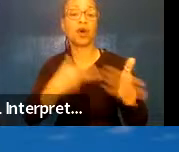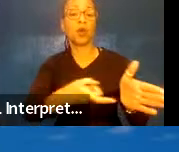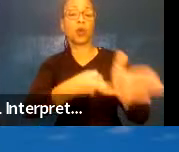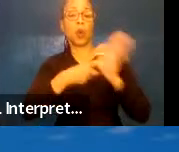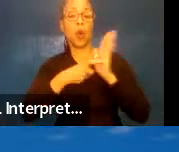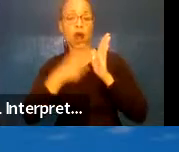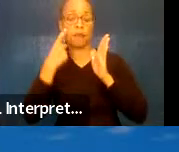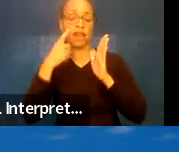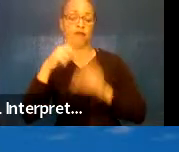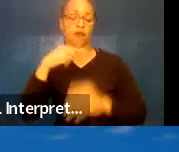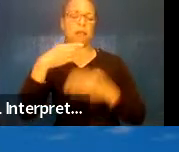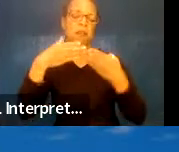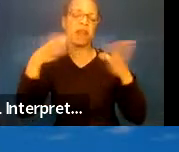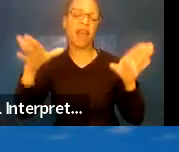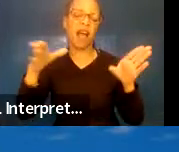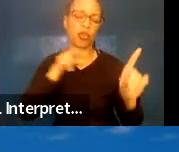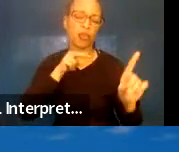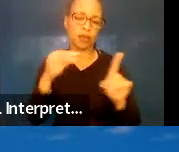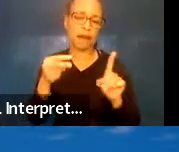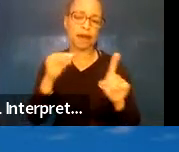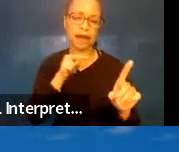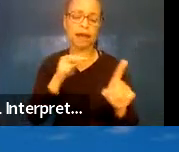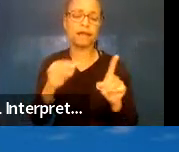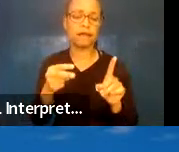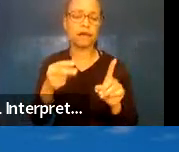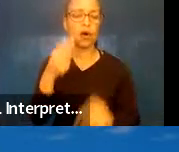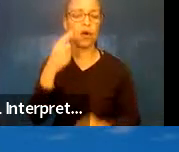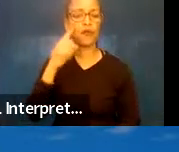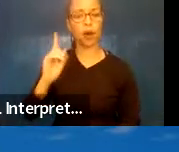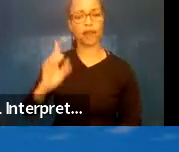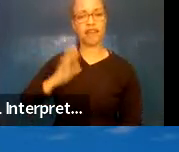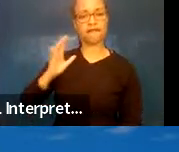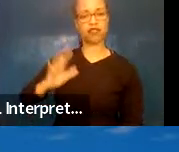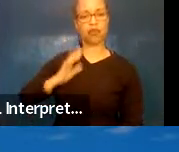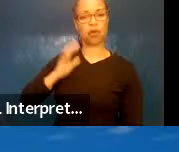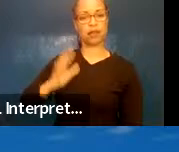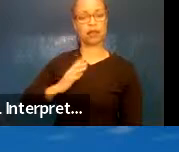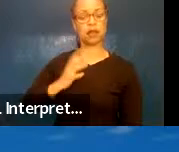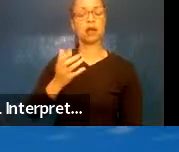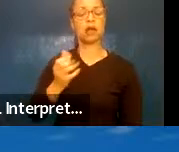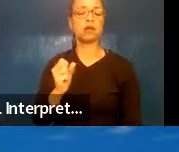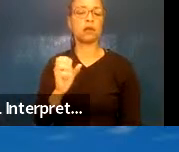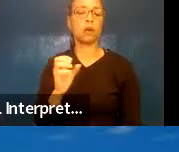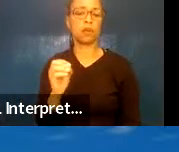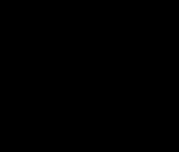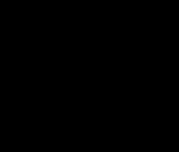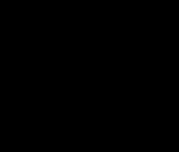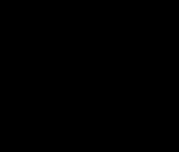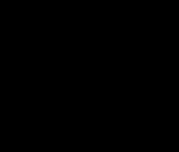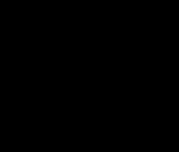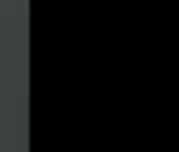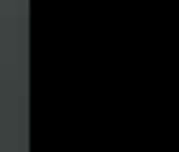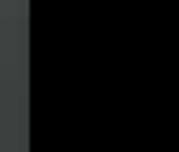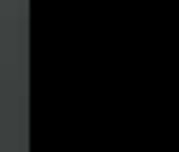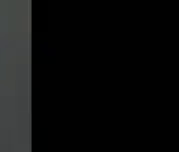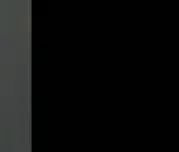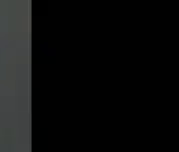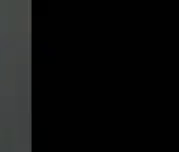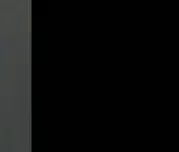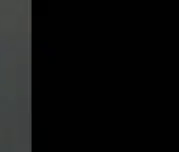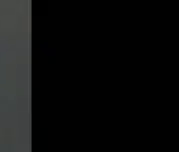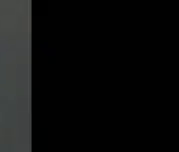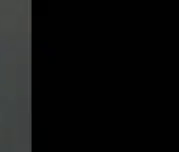perspective on our public officials. So that can also be an area where